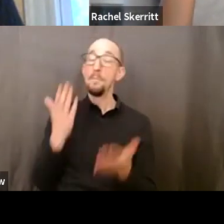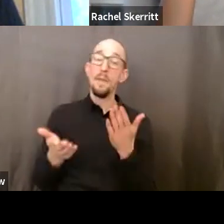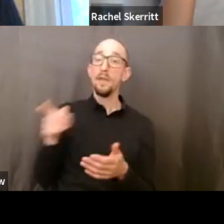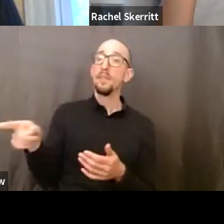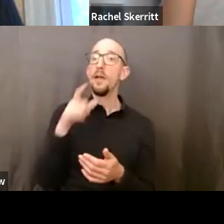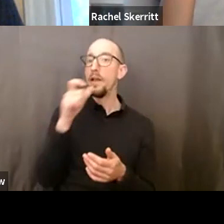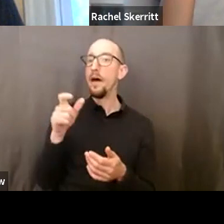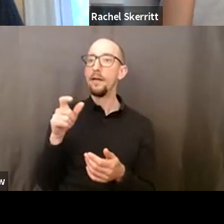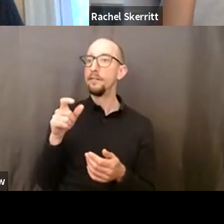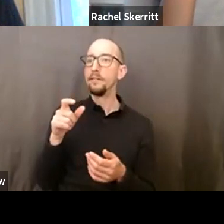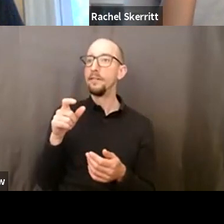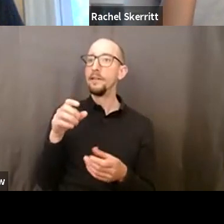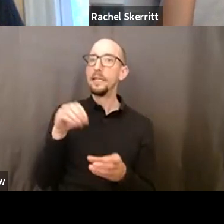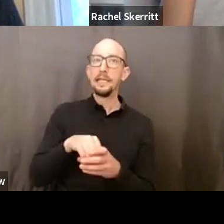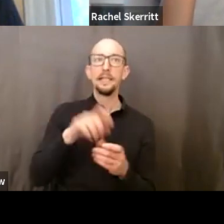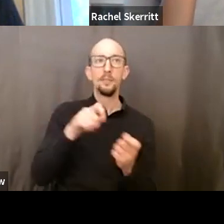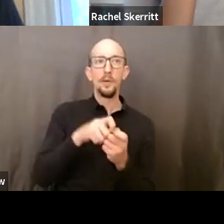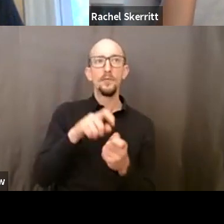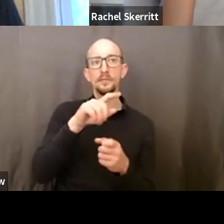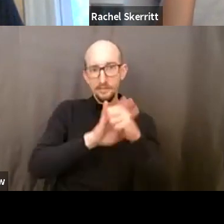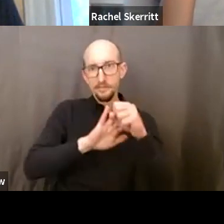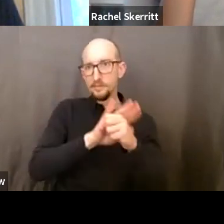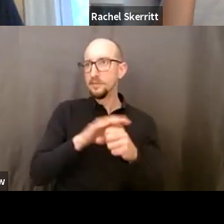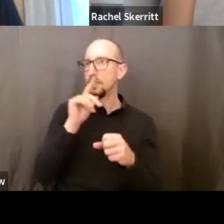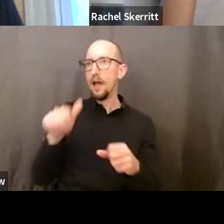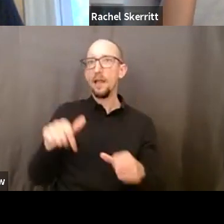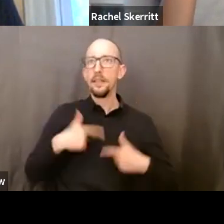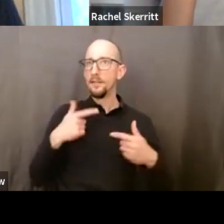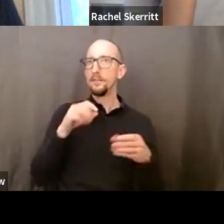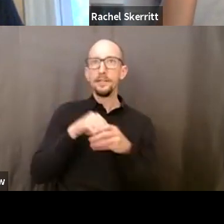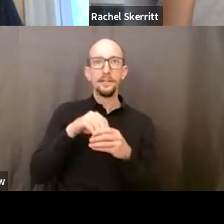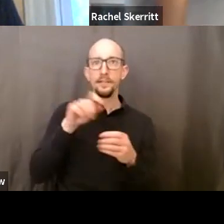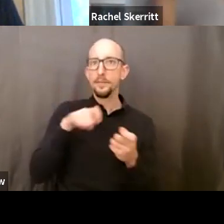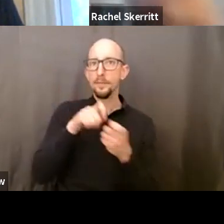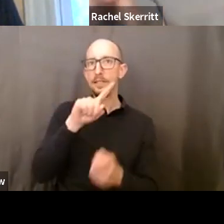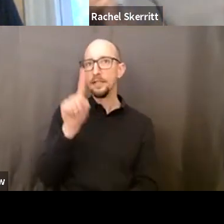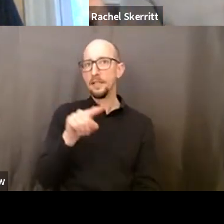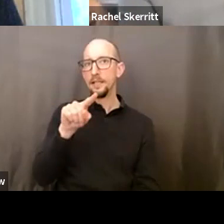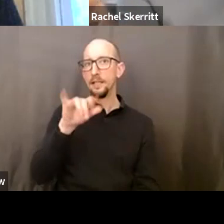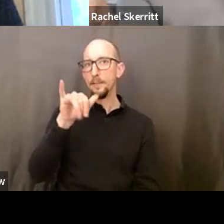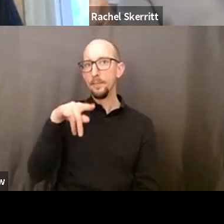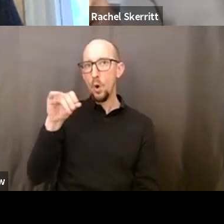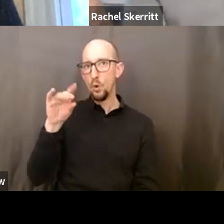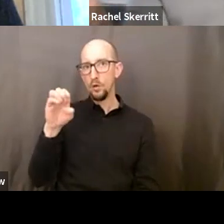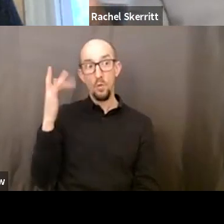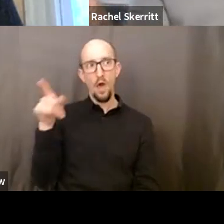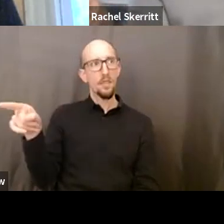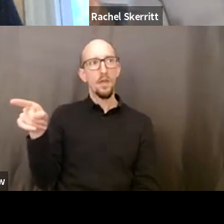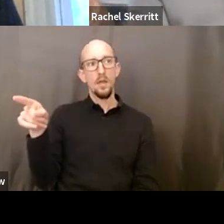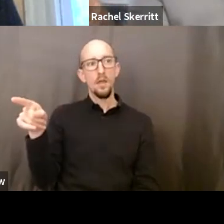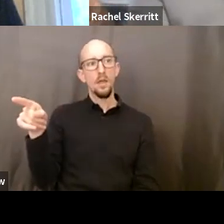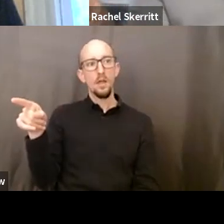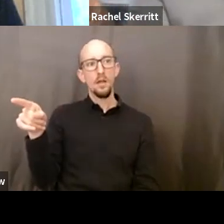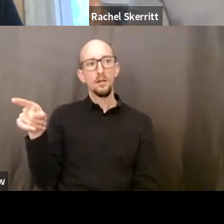zip code where they would have any shot because of the fact that they don't